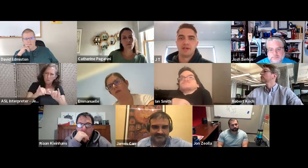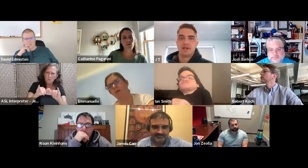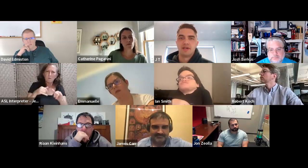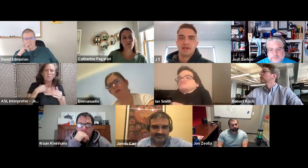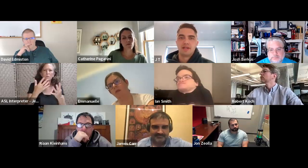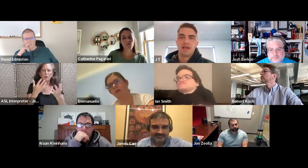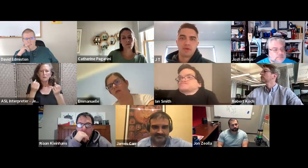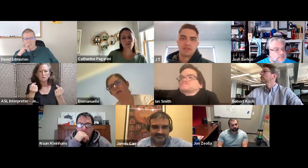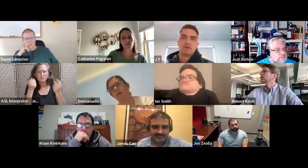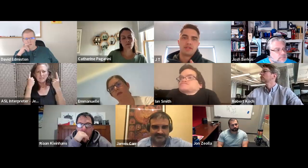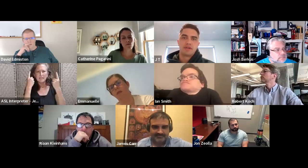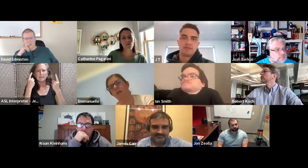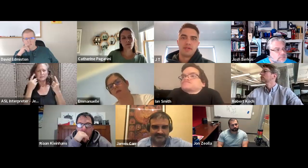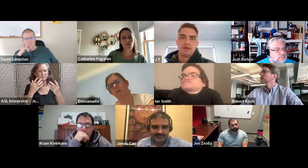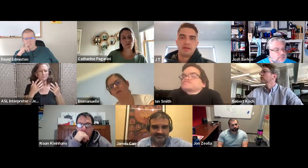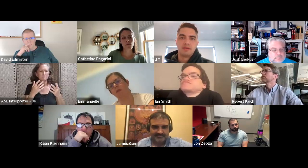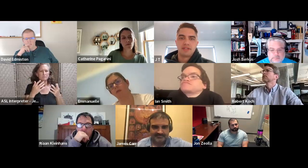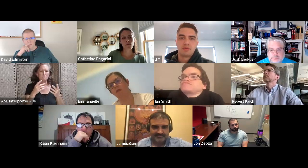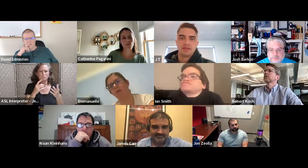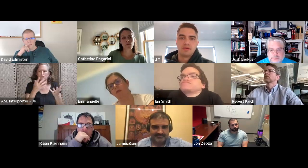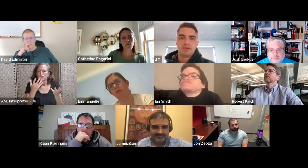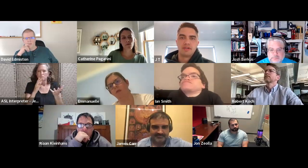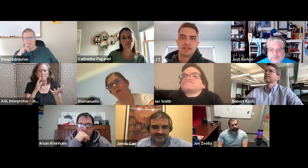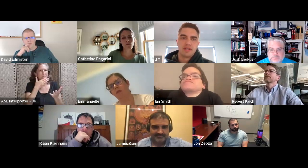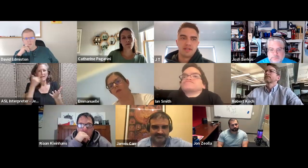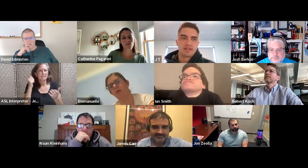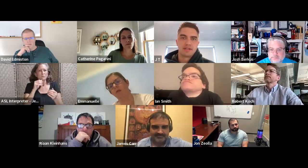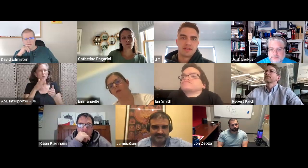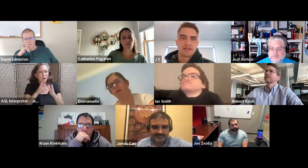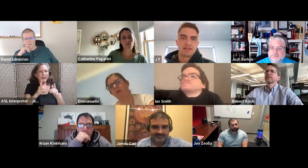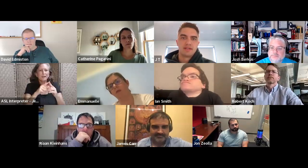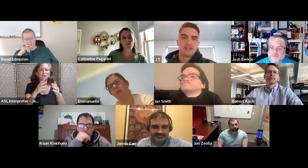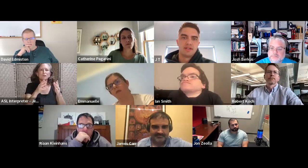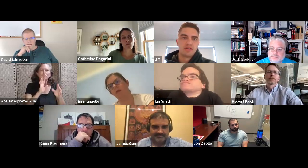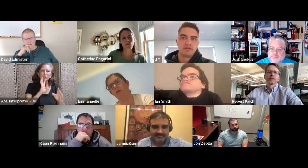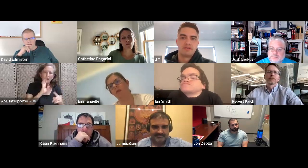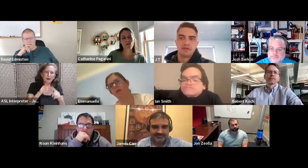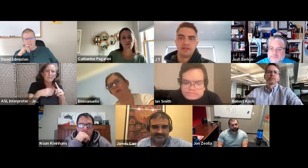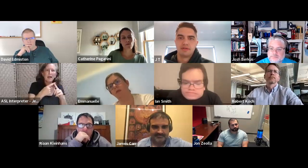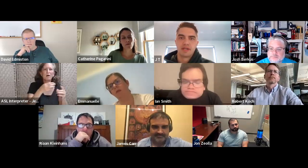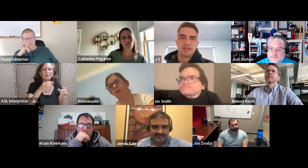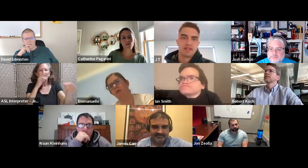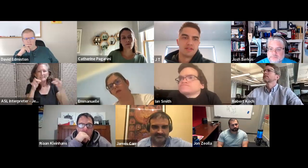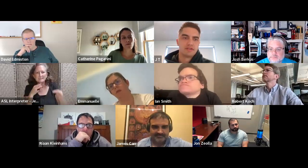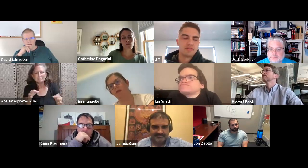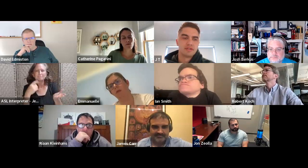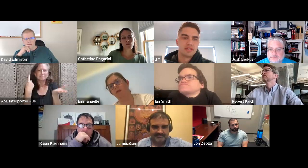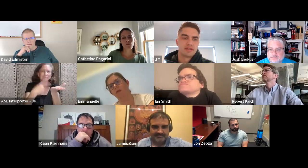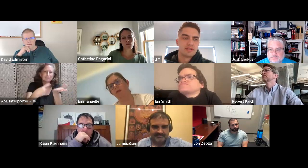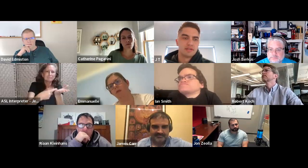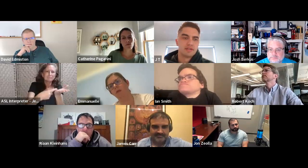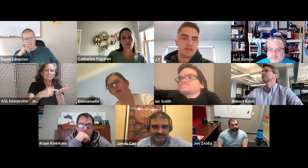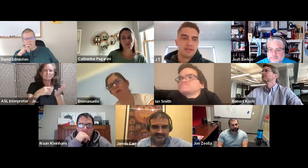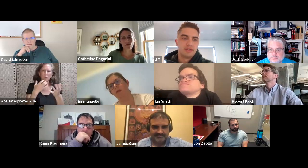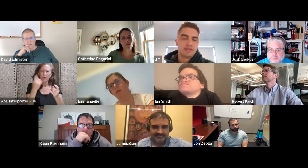understand, what is going to be the best way to approach and discuss this initiative going forward that considers those sorts of